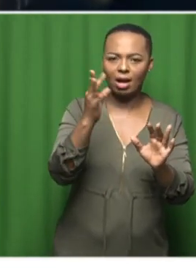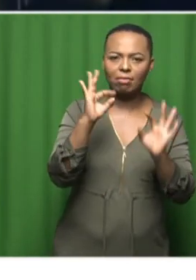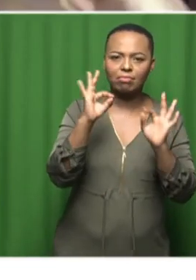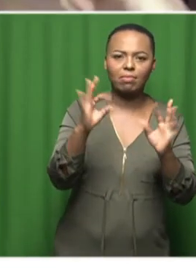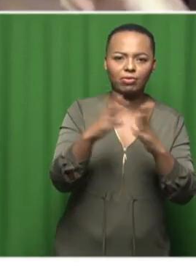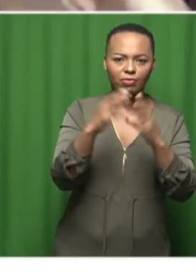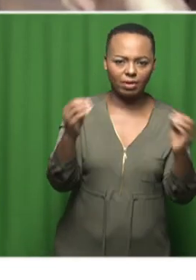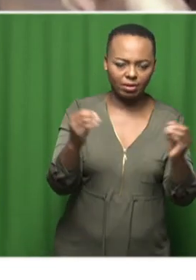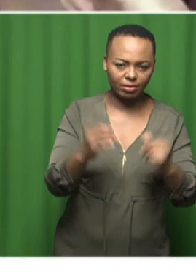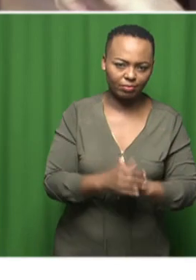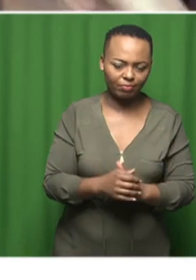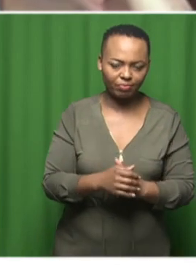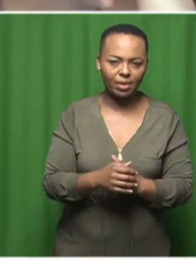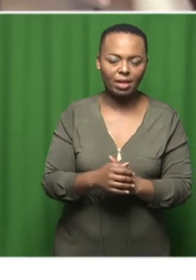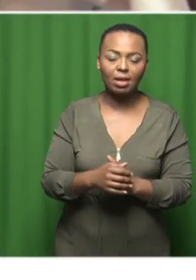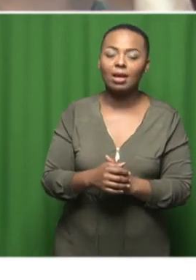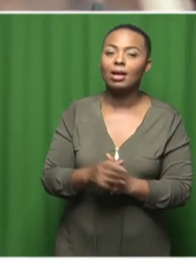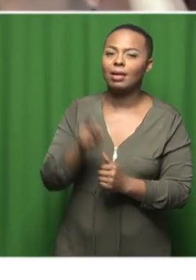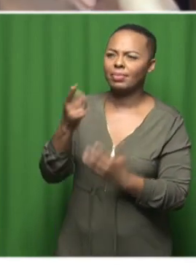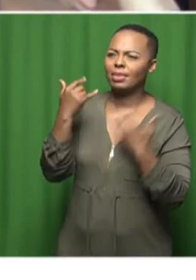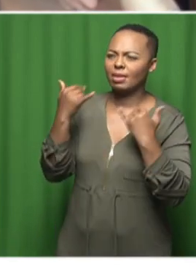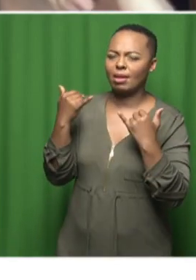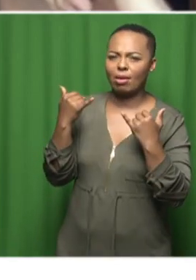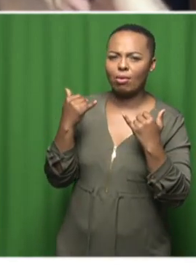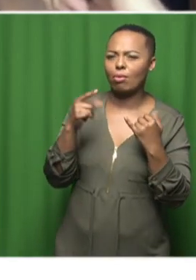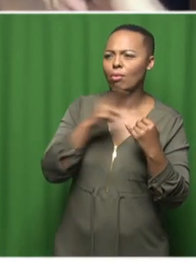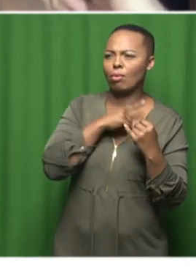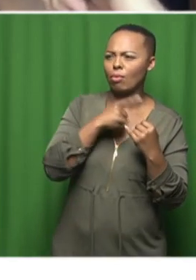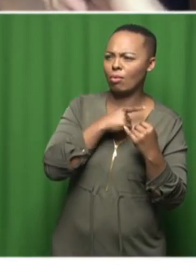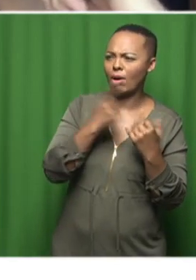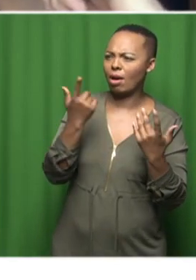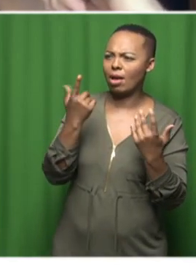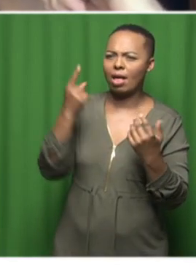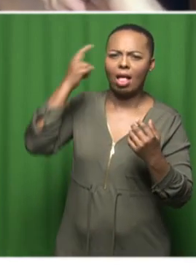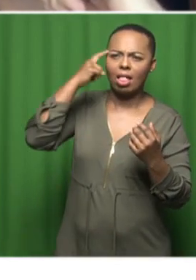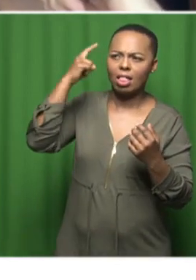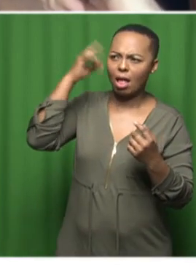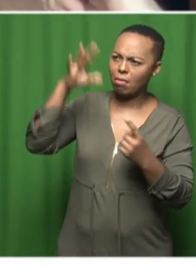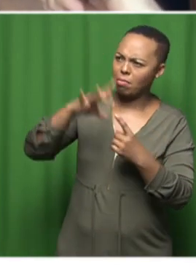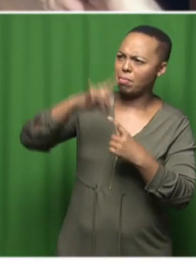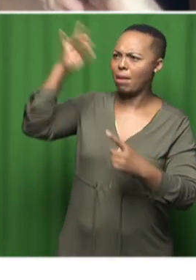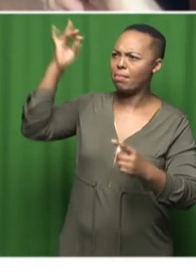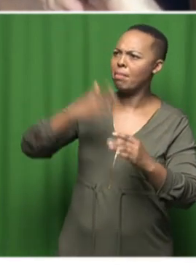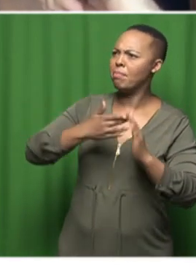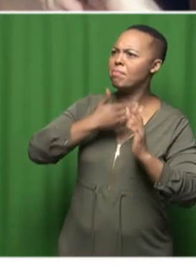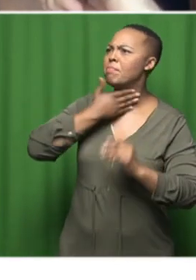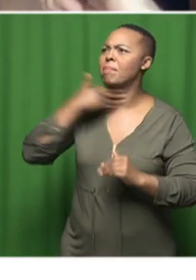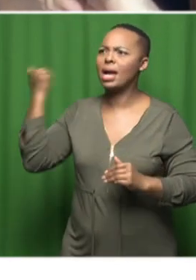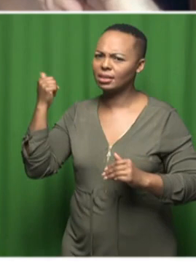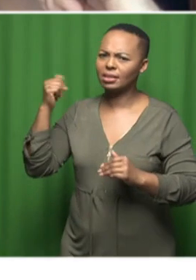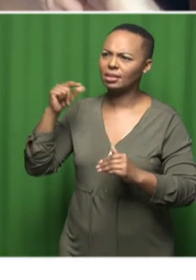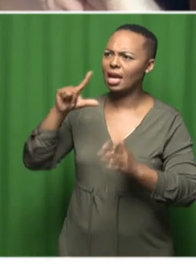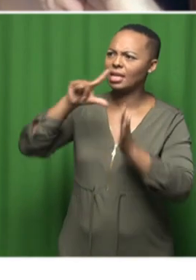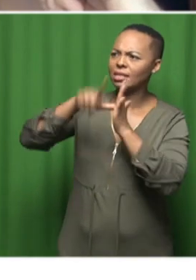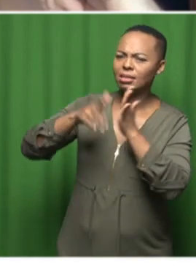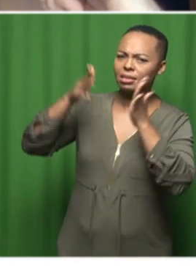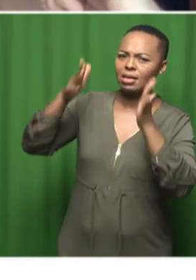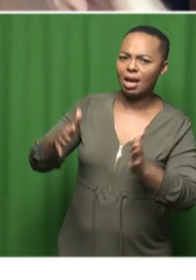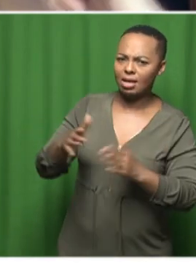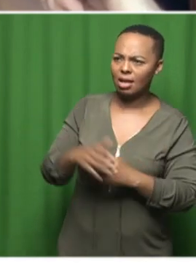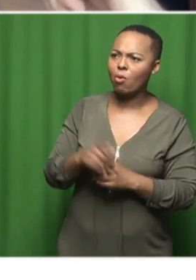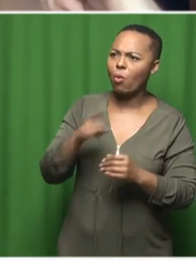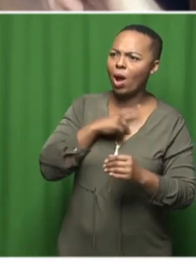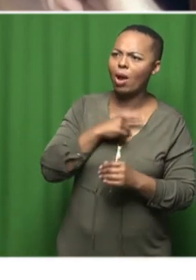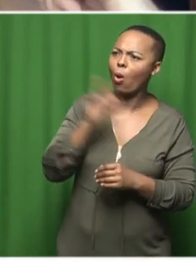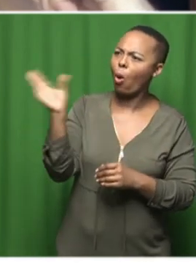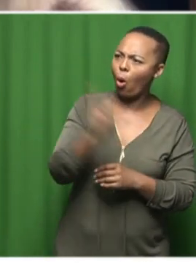I mean, what do you think makes it stand out? I mean, you were chosen amongst, I think, 120 entries, and you won